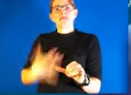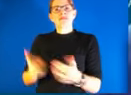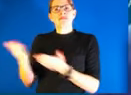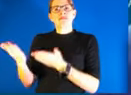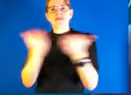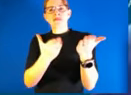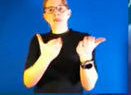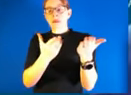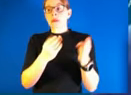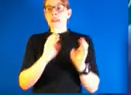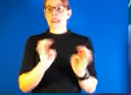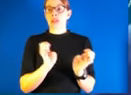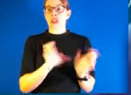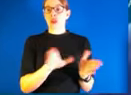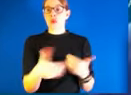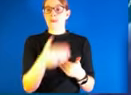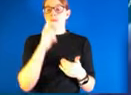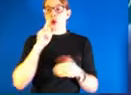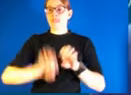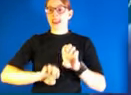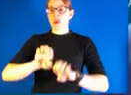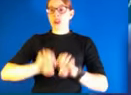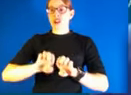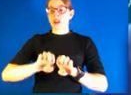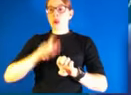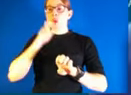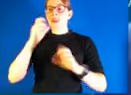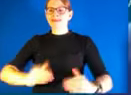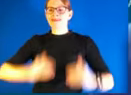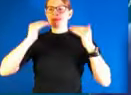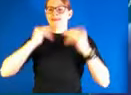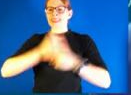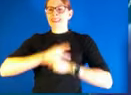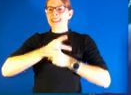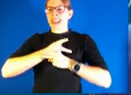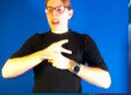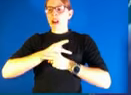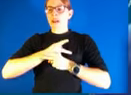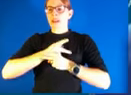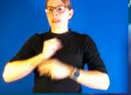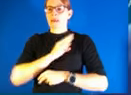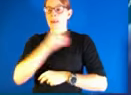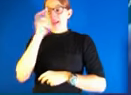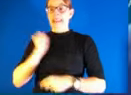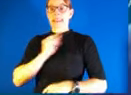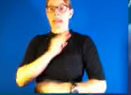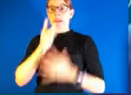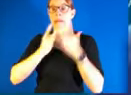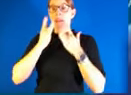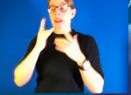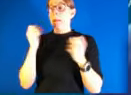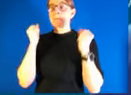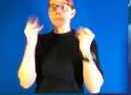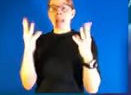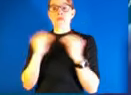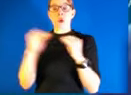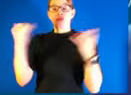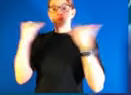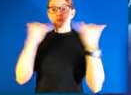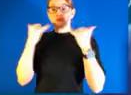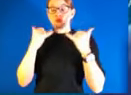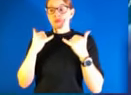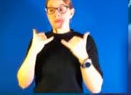to the emergency department to get evaluated by a higher level of care. But because of staffing, because of the increased call volume, we